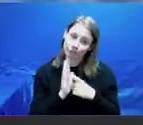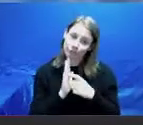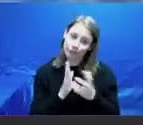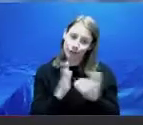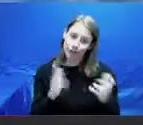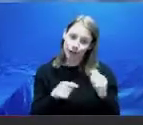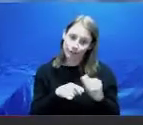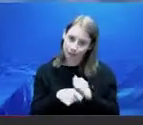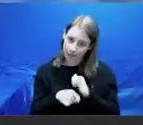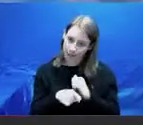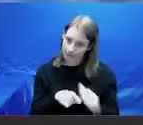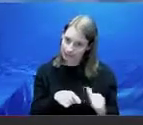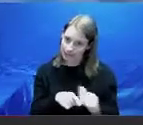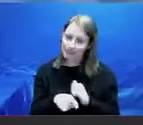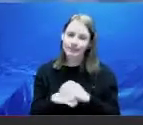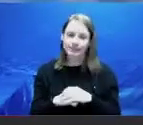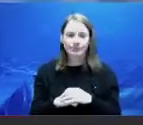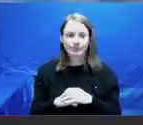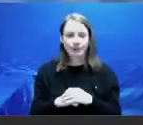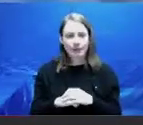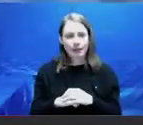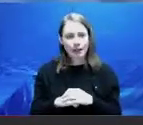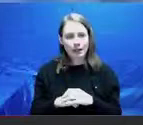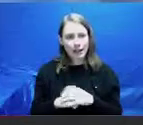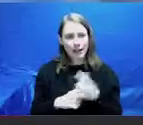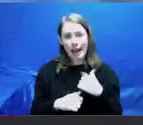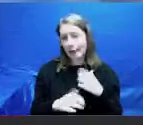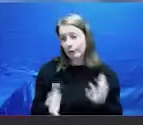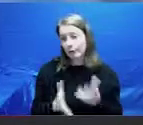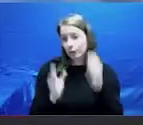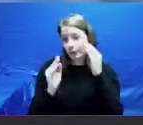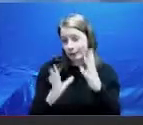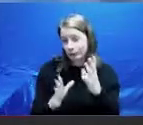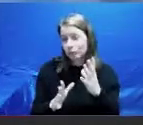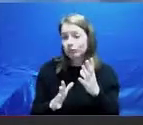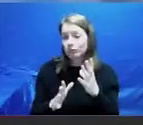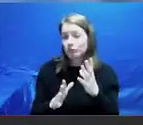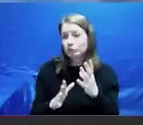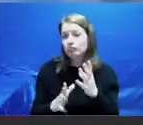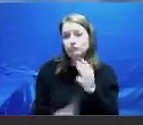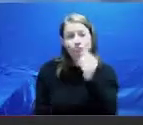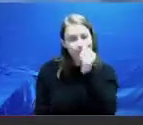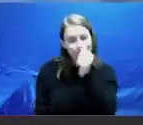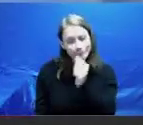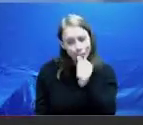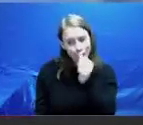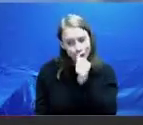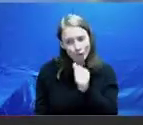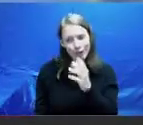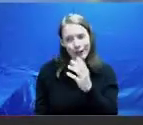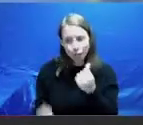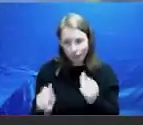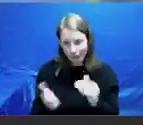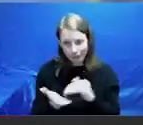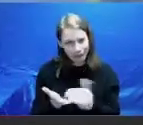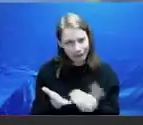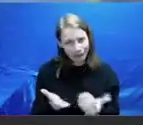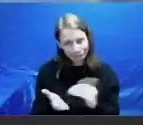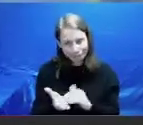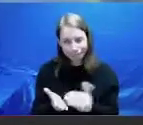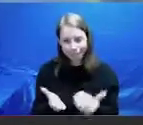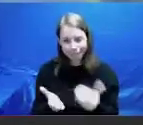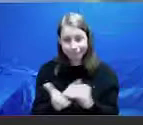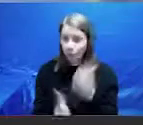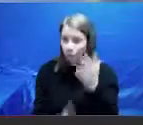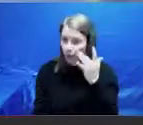I would say is be patient, keep doing it, because the kids are not used to reading like this. And it's very different.